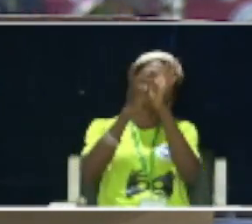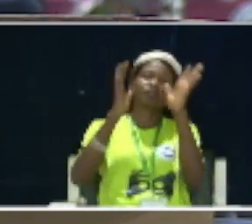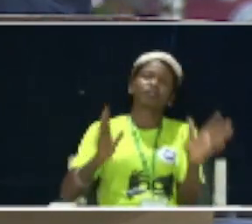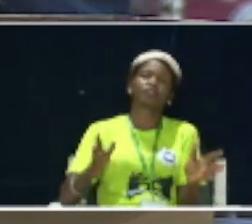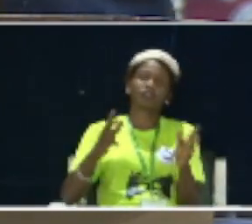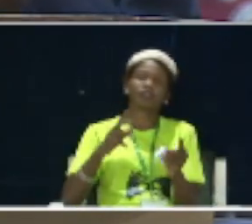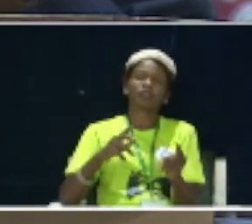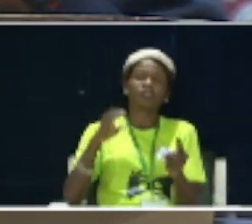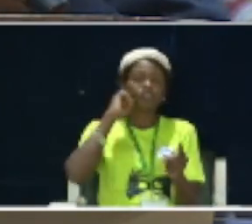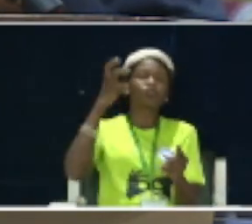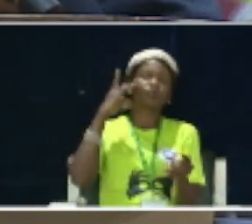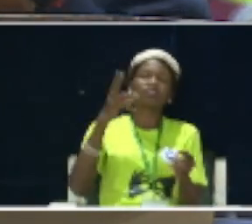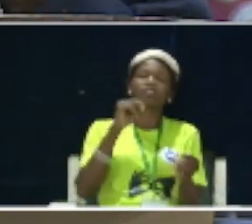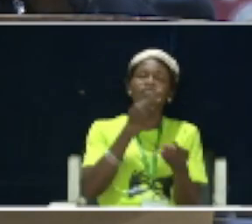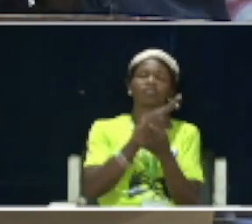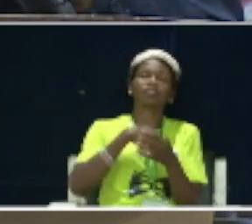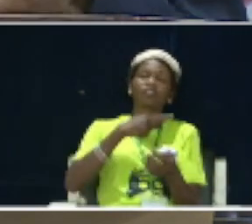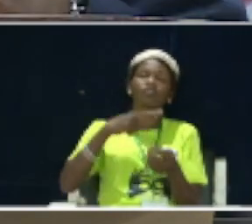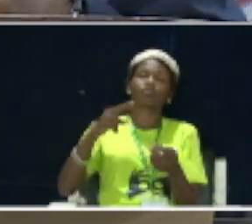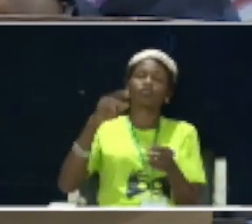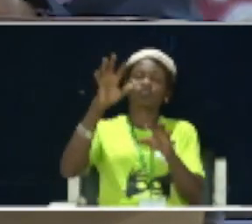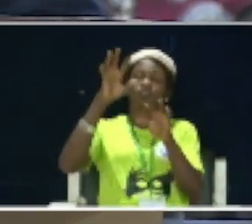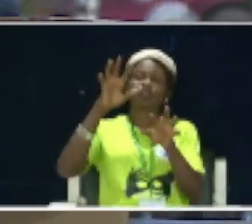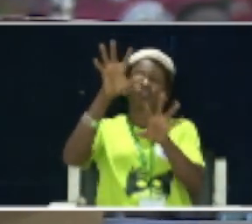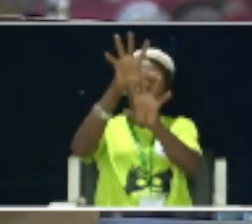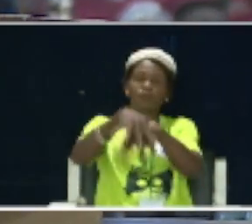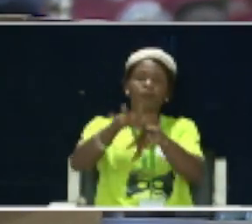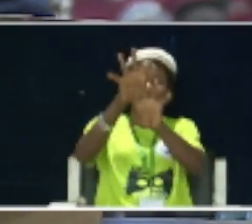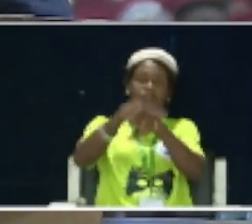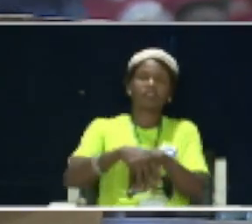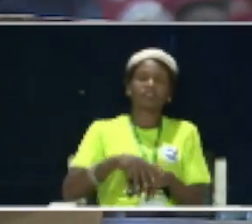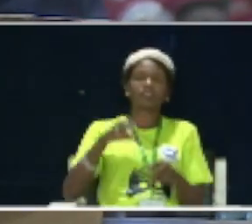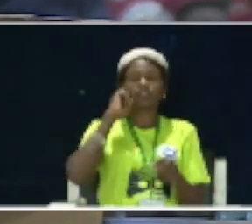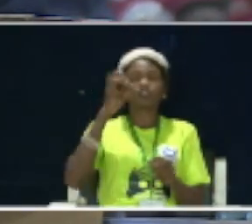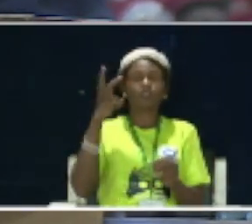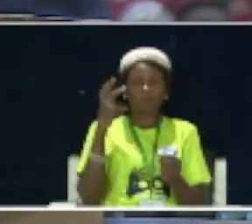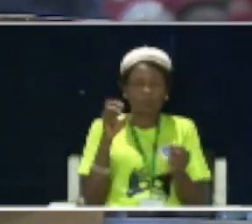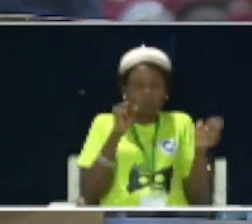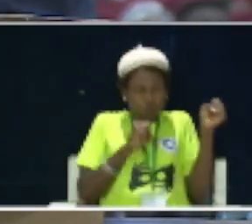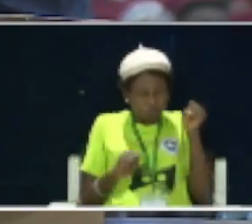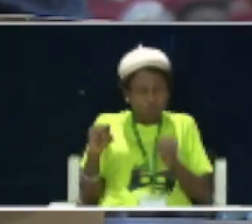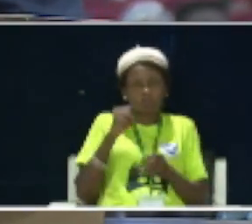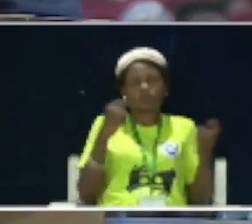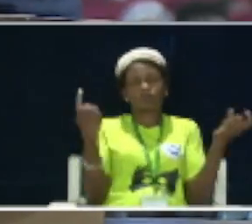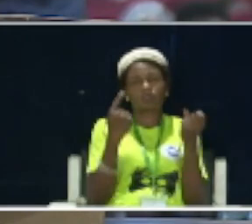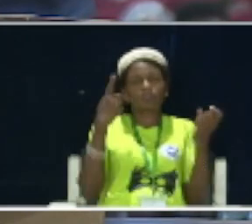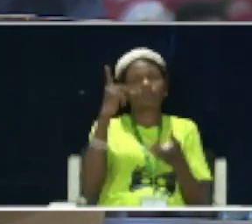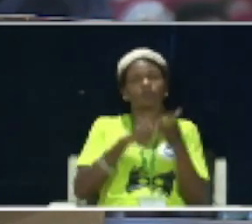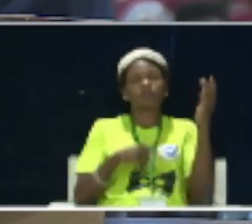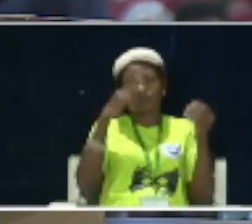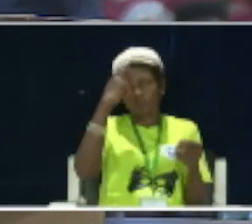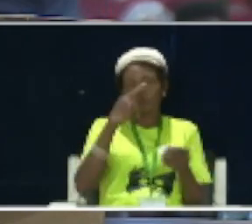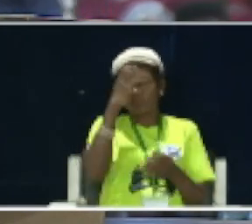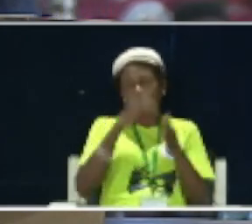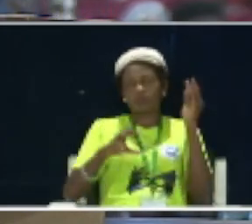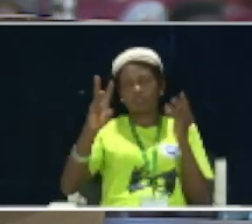Paul was a religious hypocrite. He was struggling with sin. See what he said in Romans chapter 7,